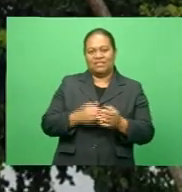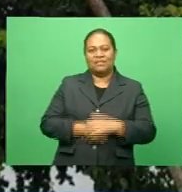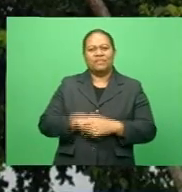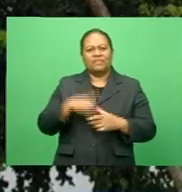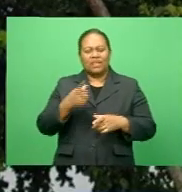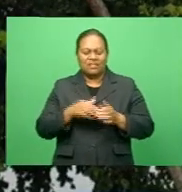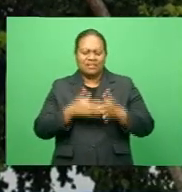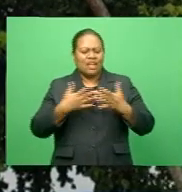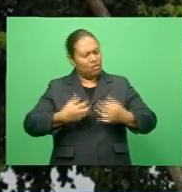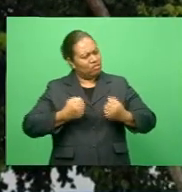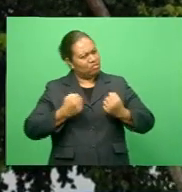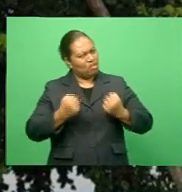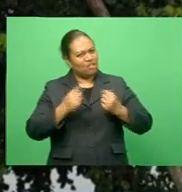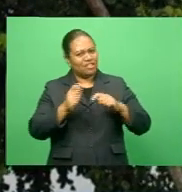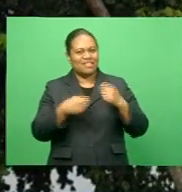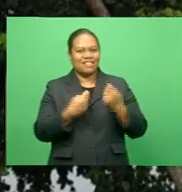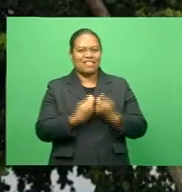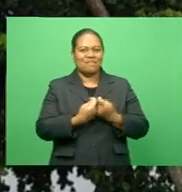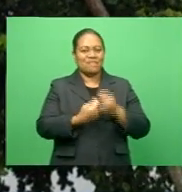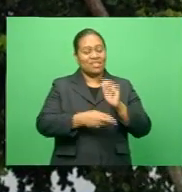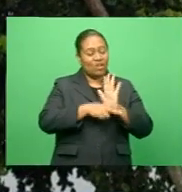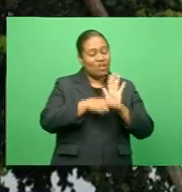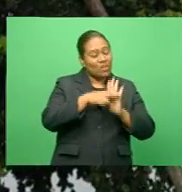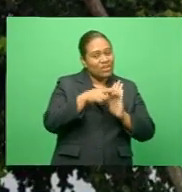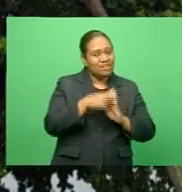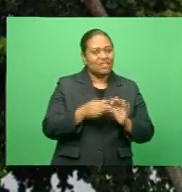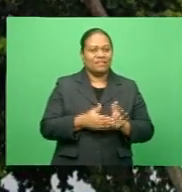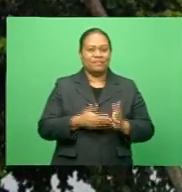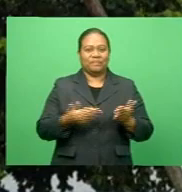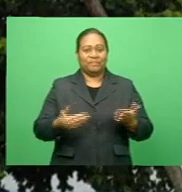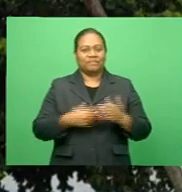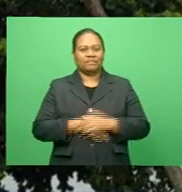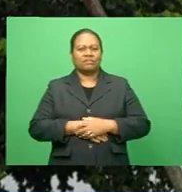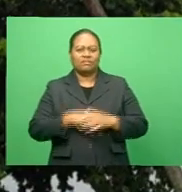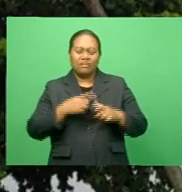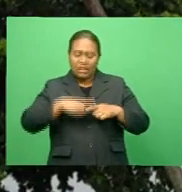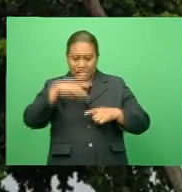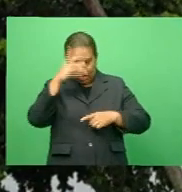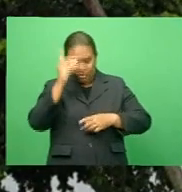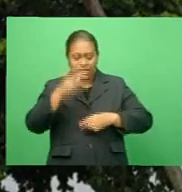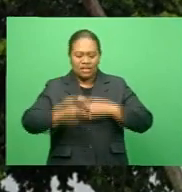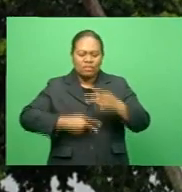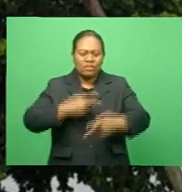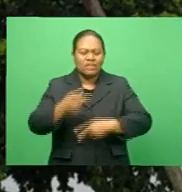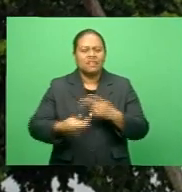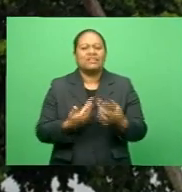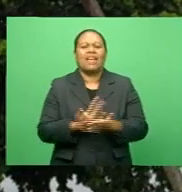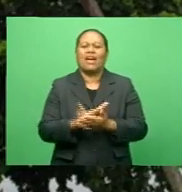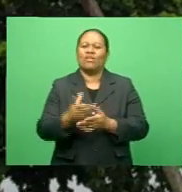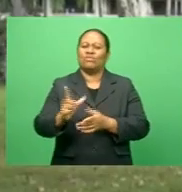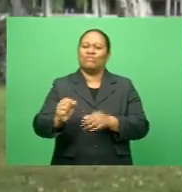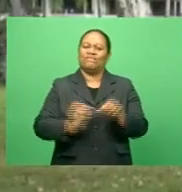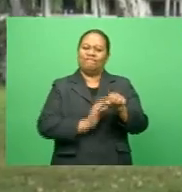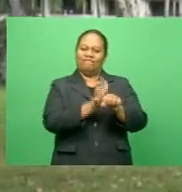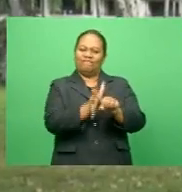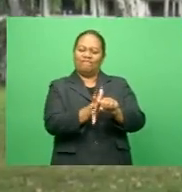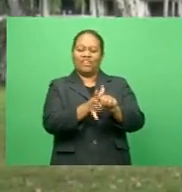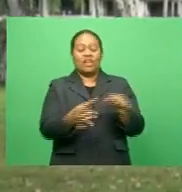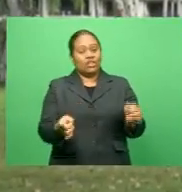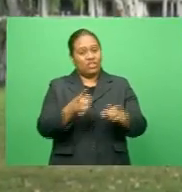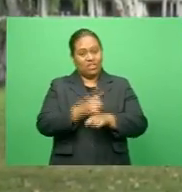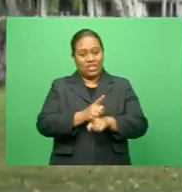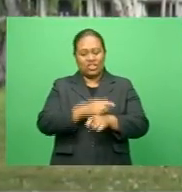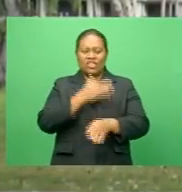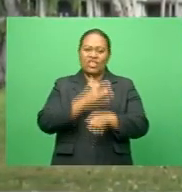strong team here at the resort, and the way that they've taken on the education process around how to deal with COVID and the change in their work